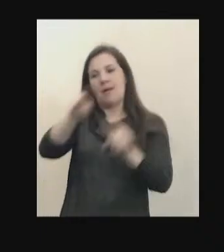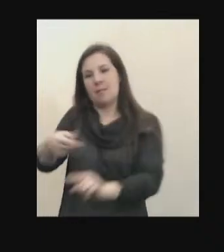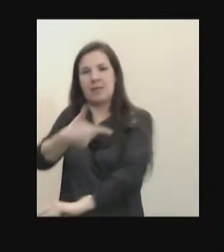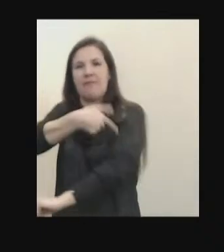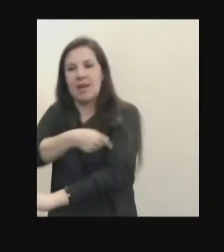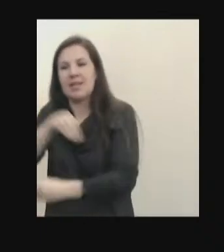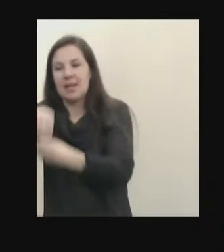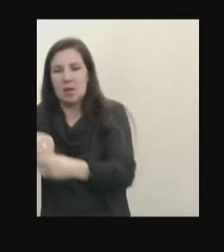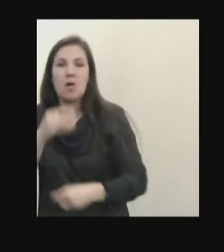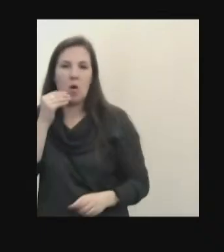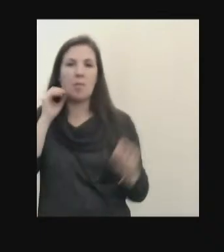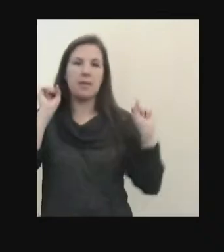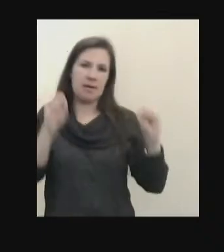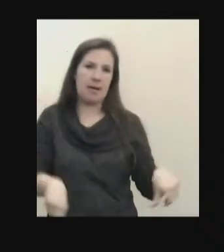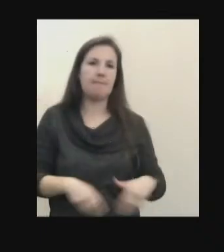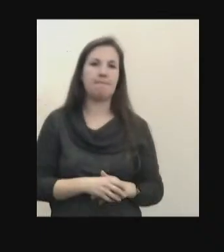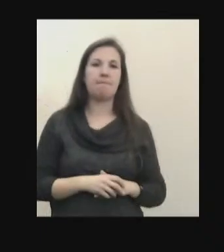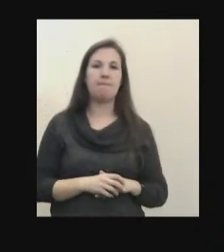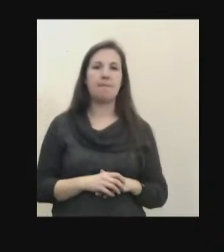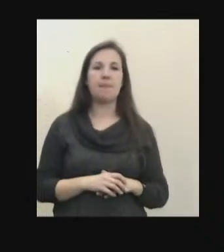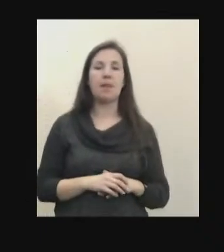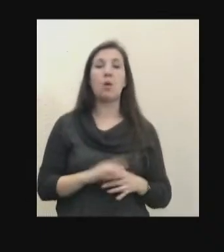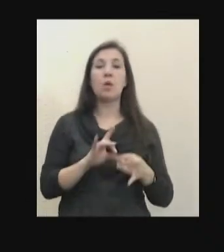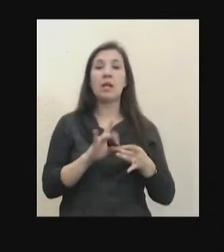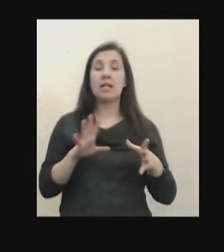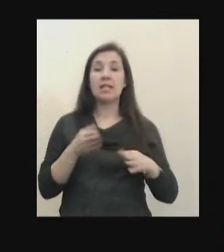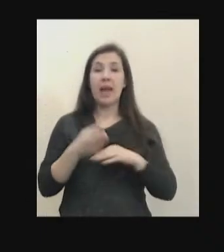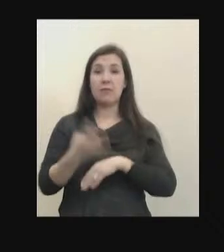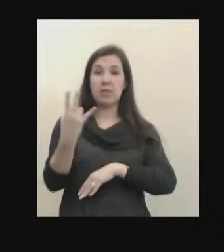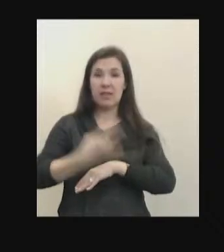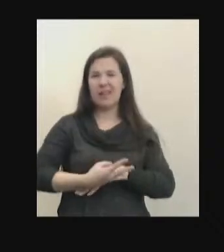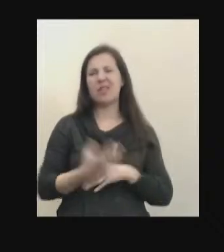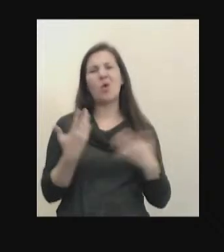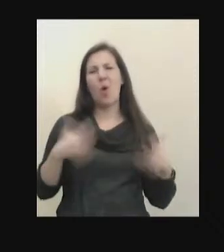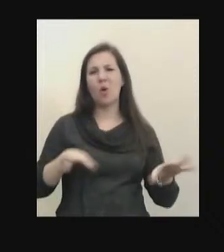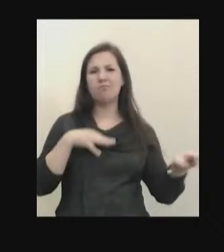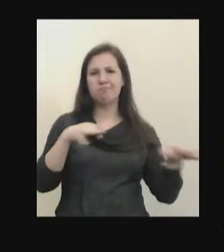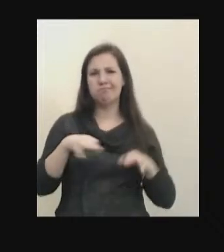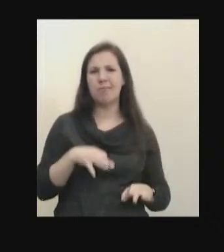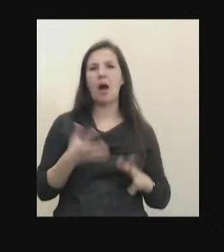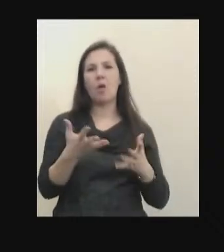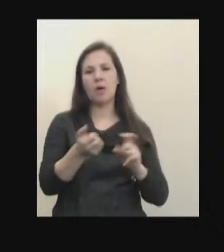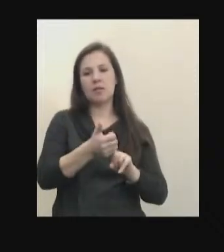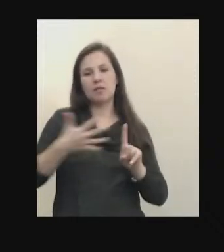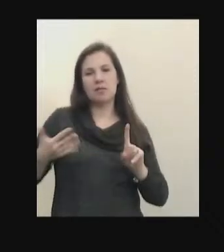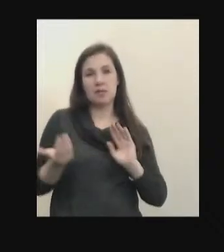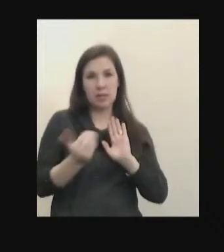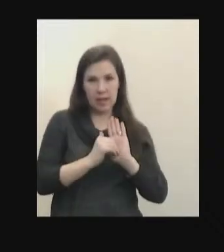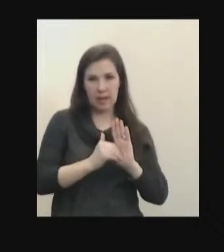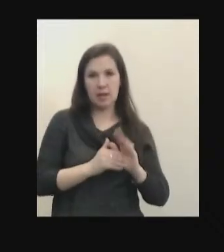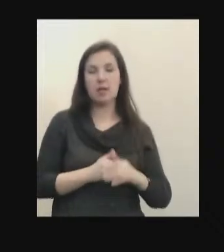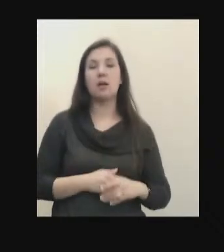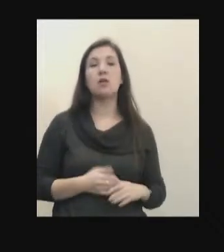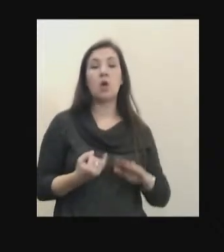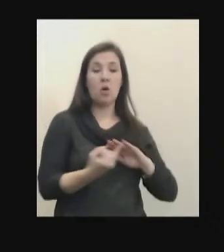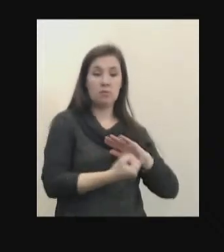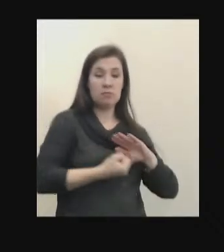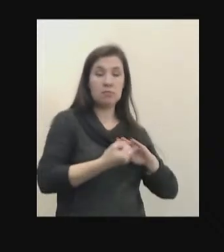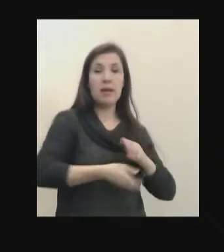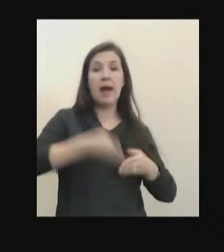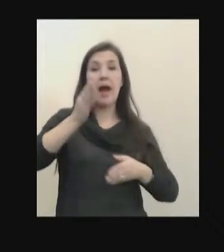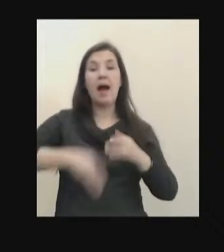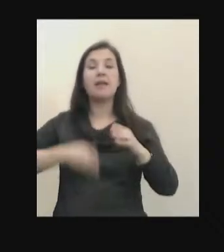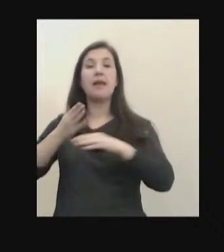Option for release from quarantine after day 7. Dr. Burstein talked about this. We wanted to go into it again. Quarantine may end after 7 full